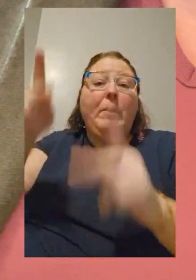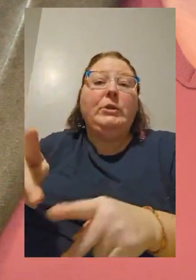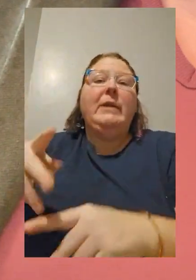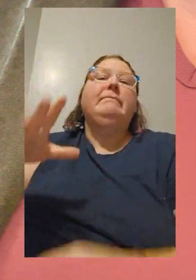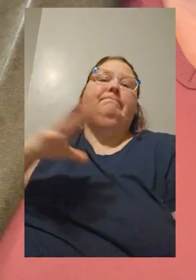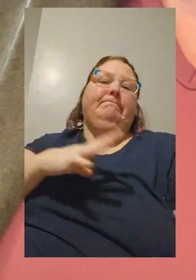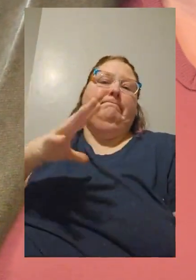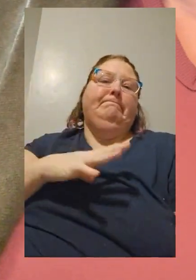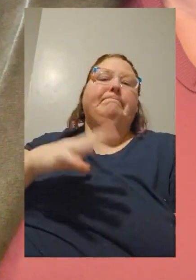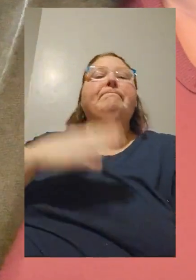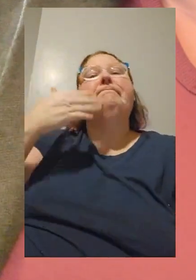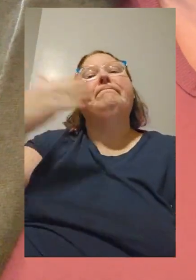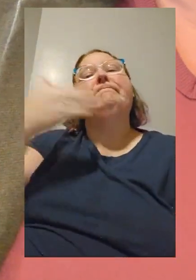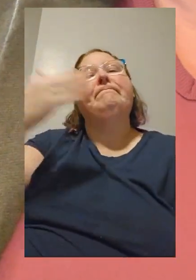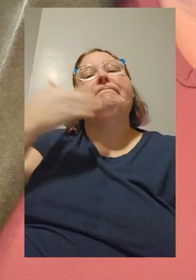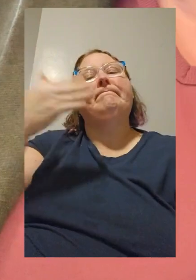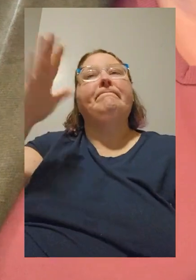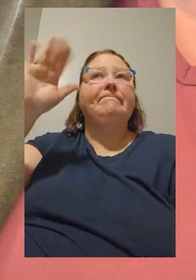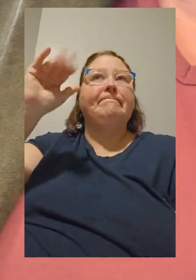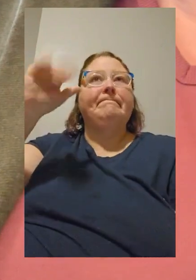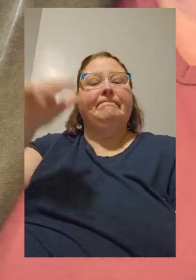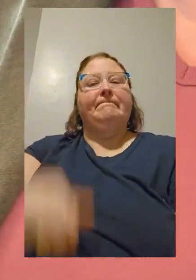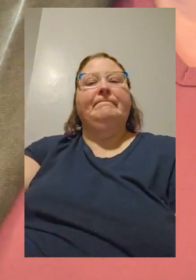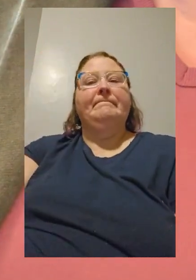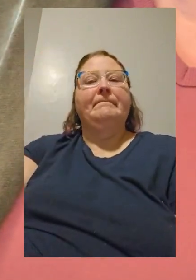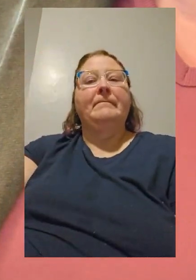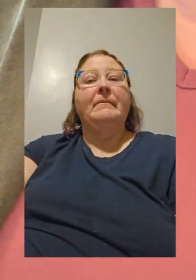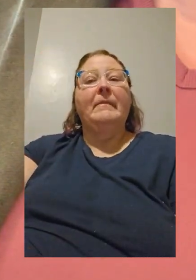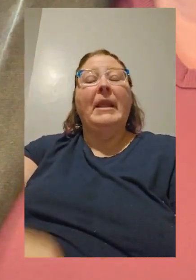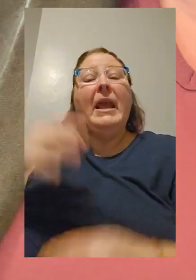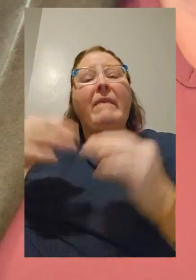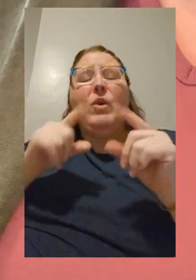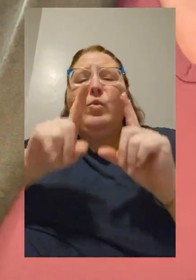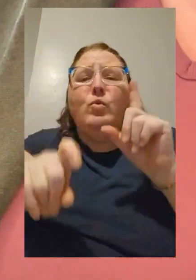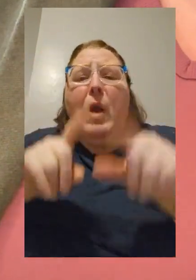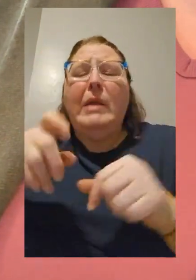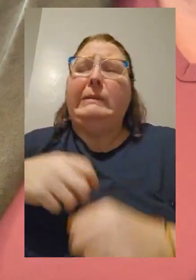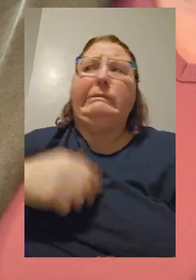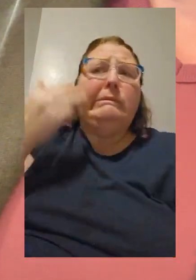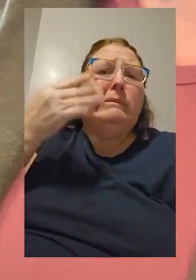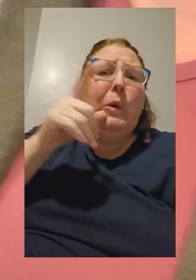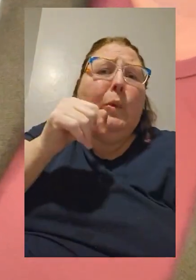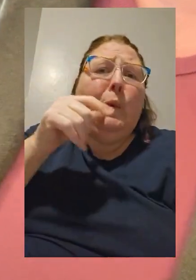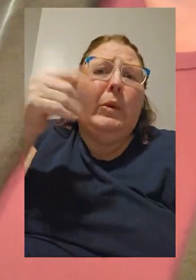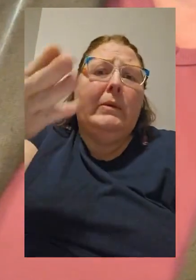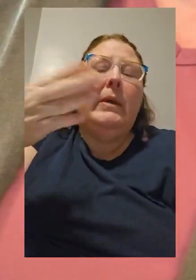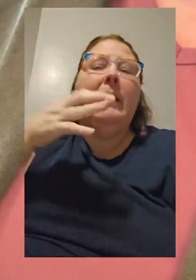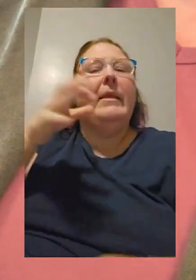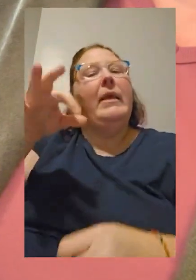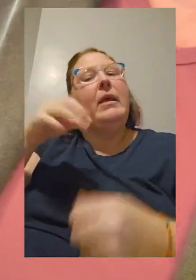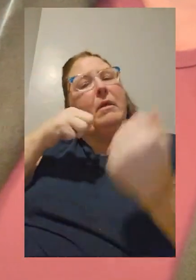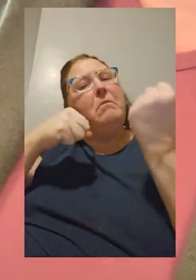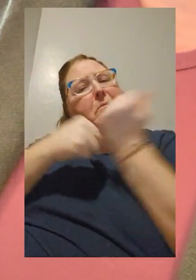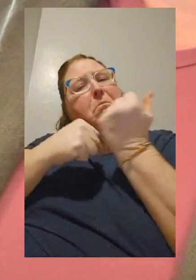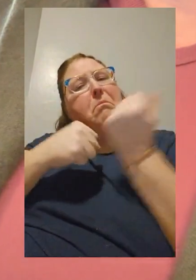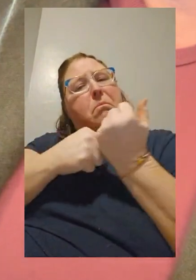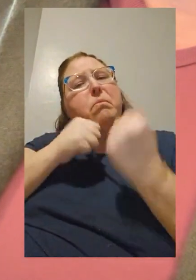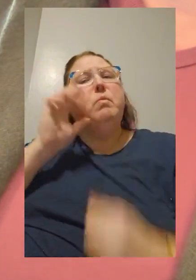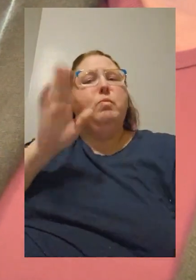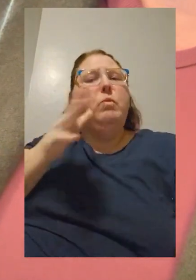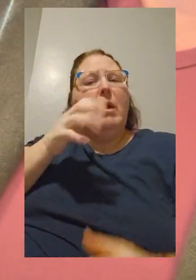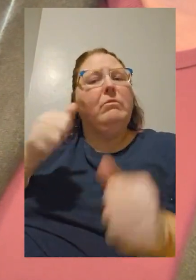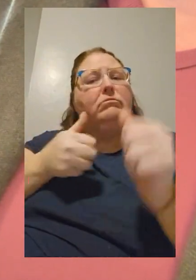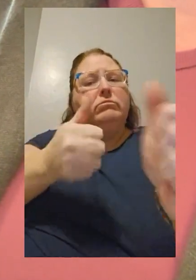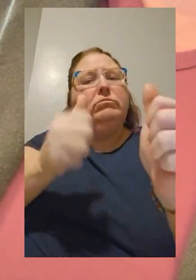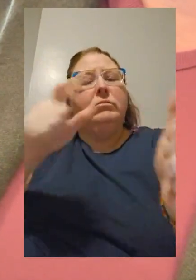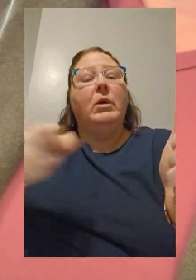already signed another person's petition. Just say thank you and move on. If someone has questions about a candidate, let them know that the campaign